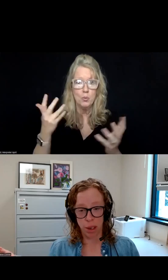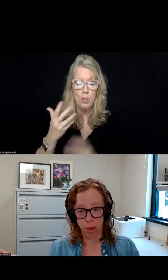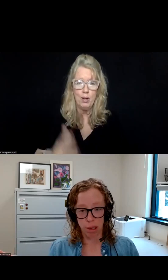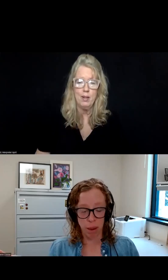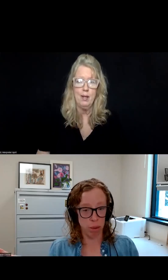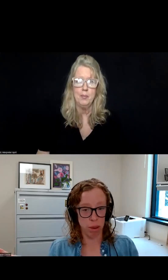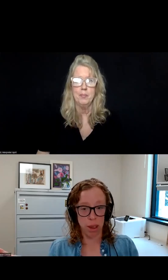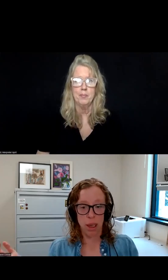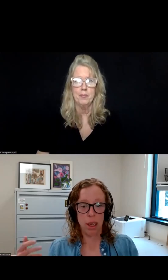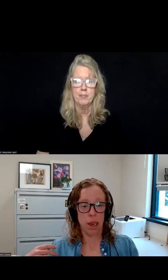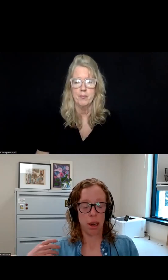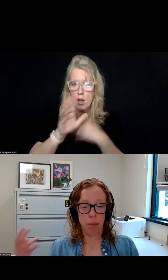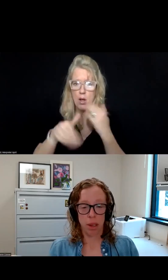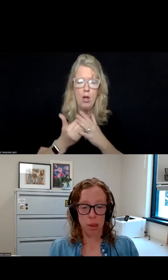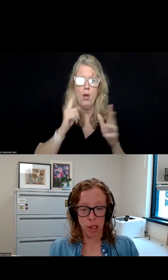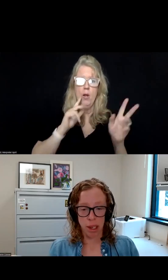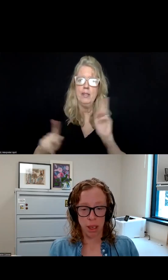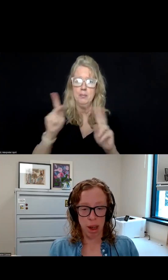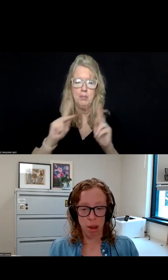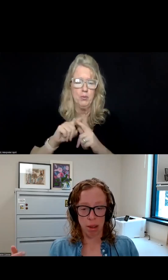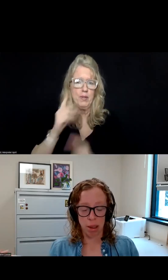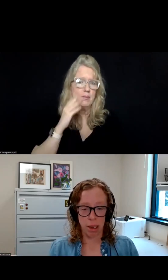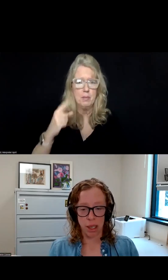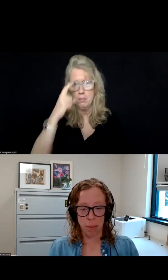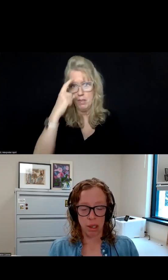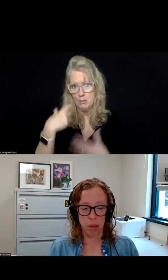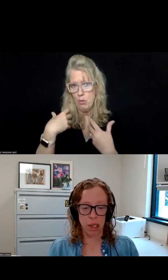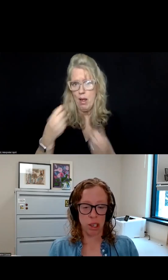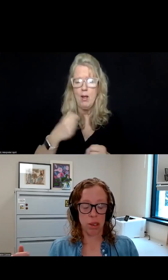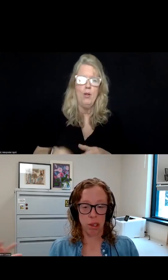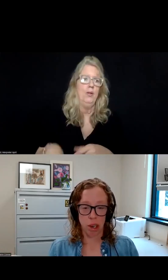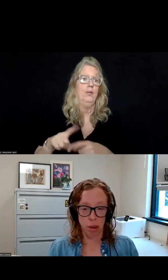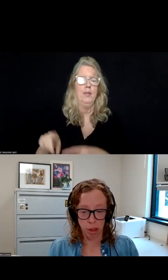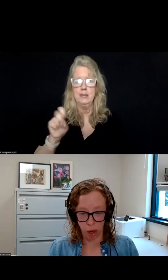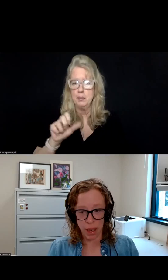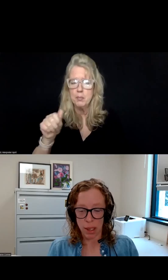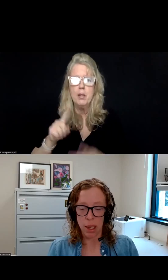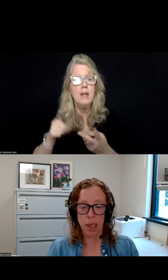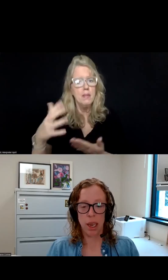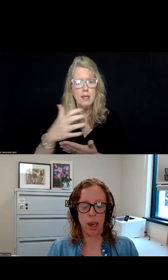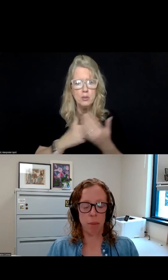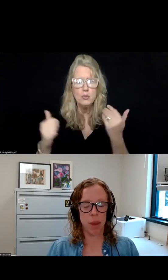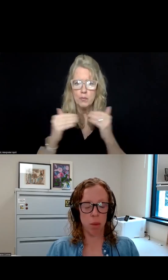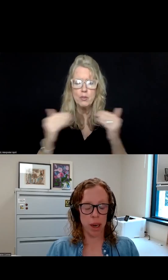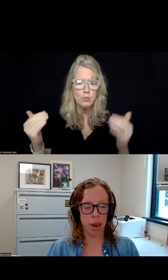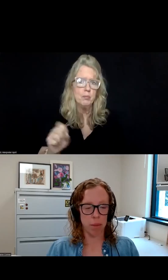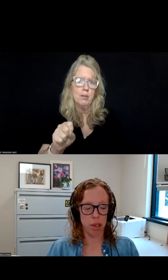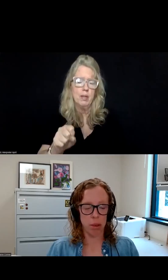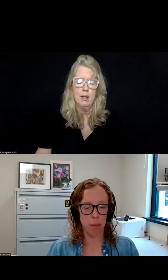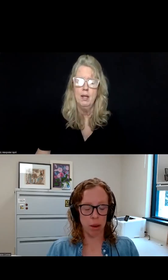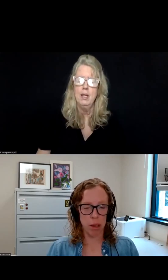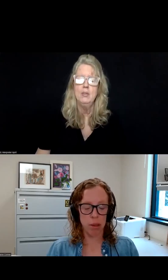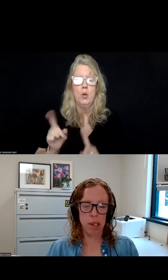of, these people, people experiencing mental health, substance use issues deserve treatment when it